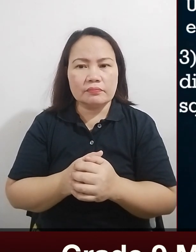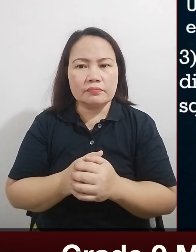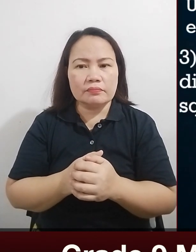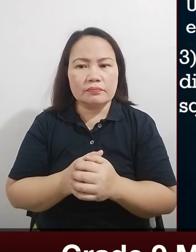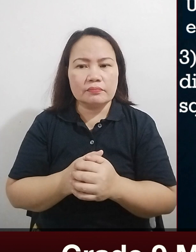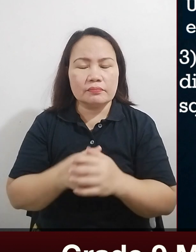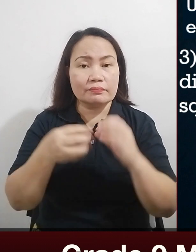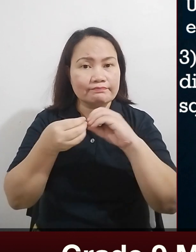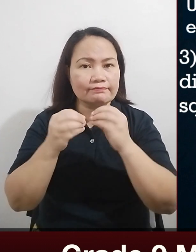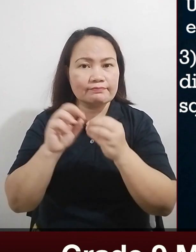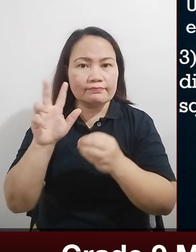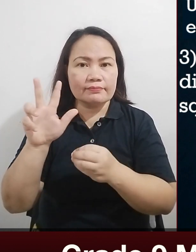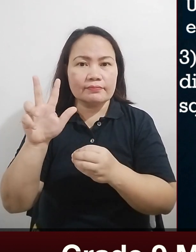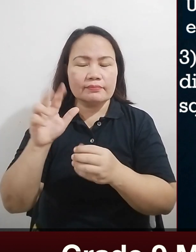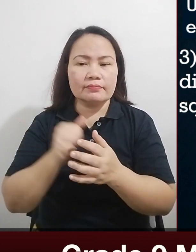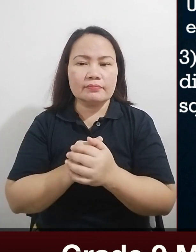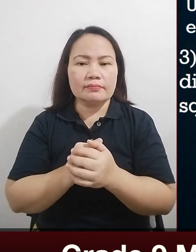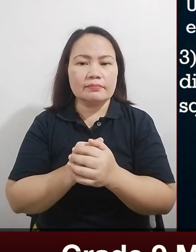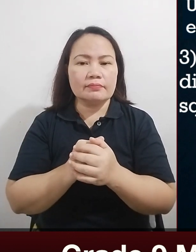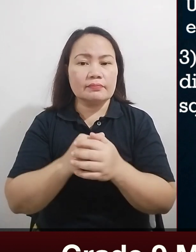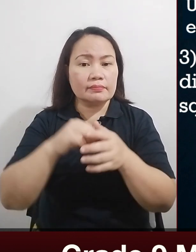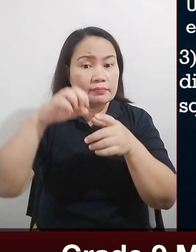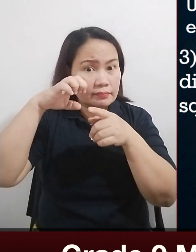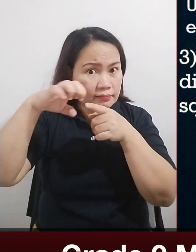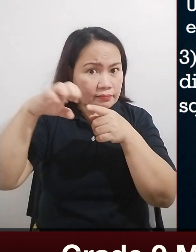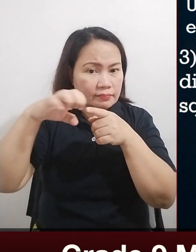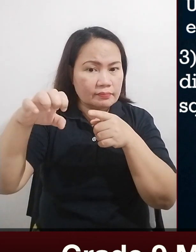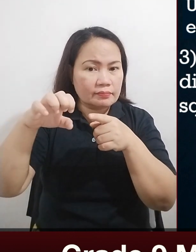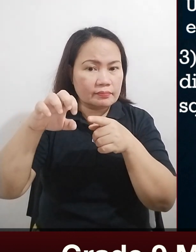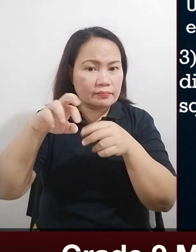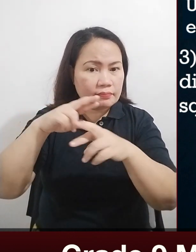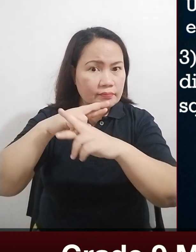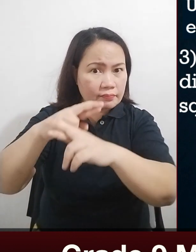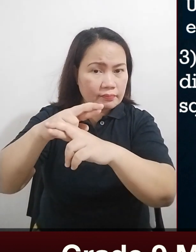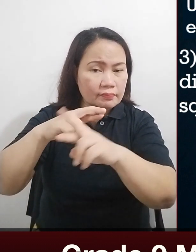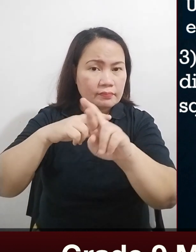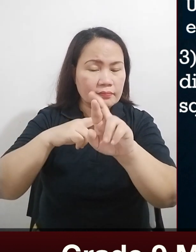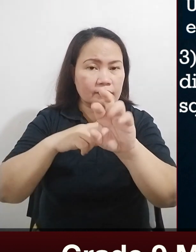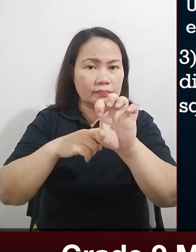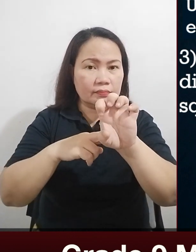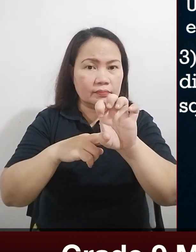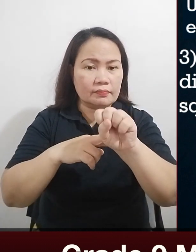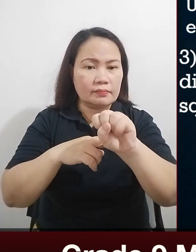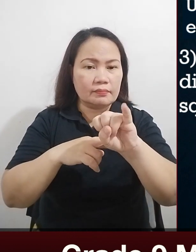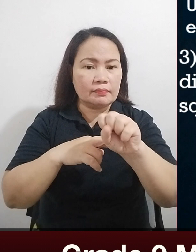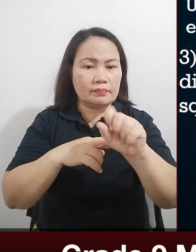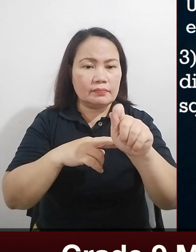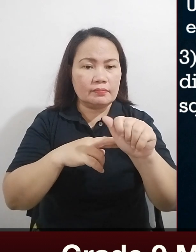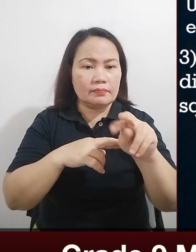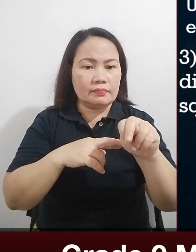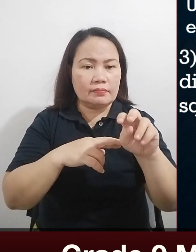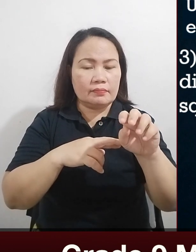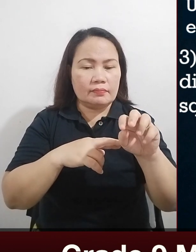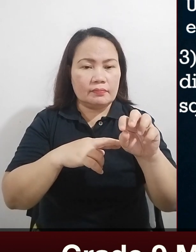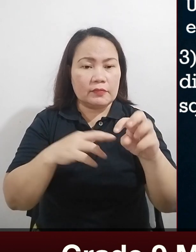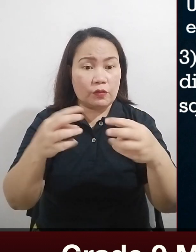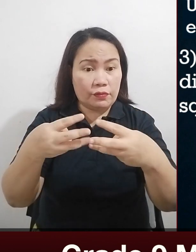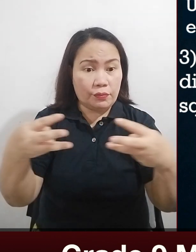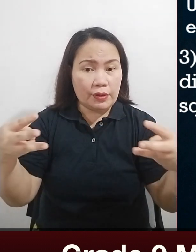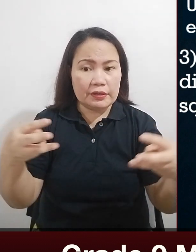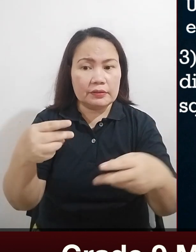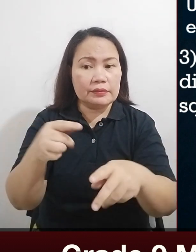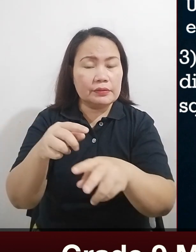Okay, for example, number 3. The electrical resistance R of a wire